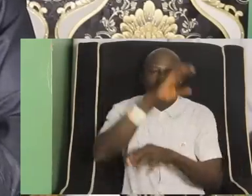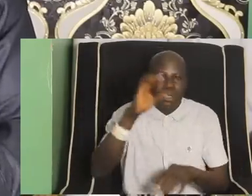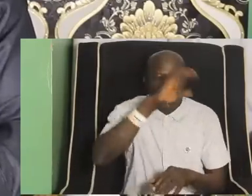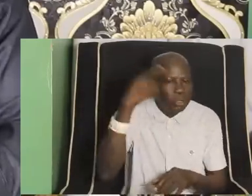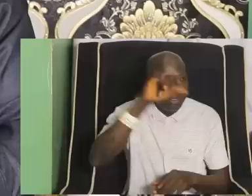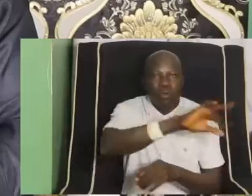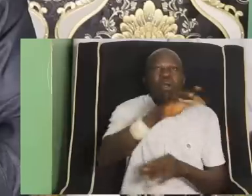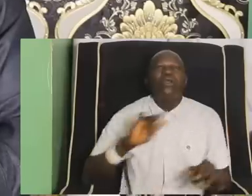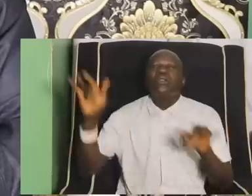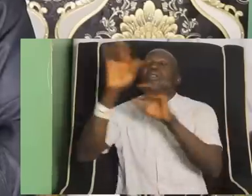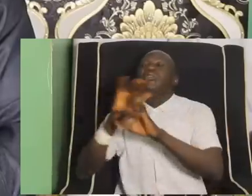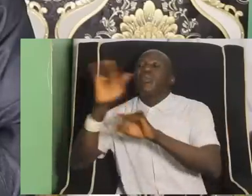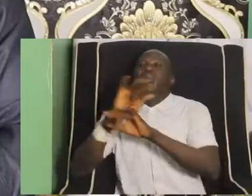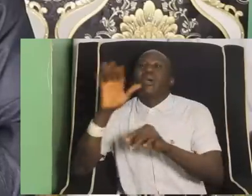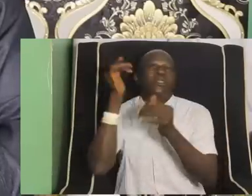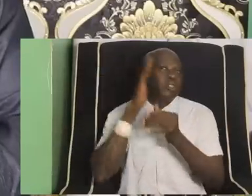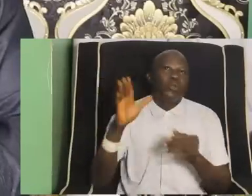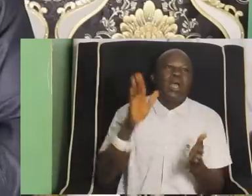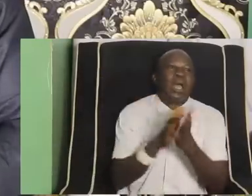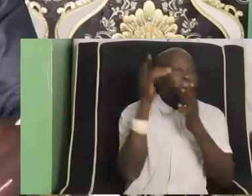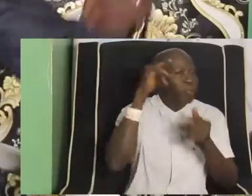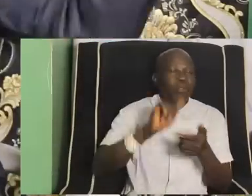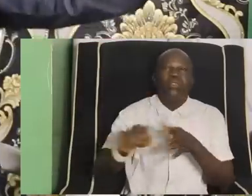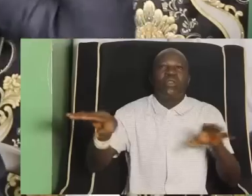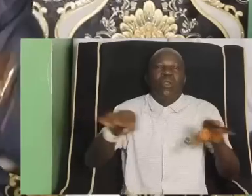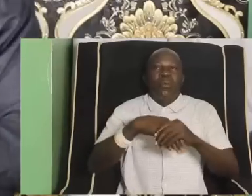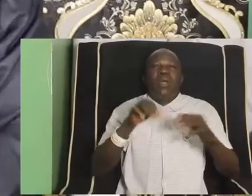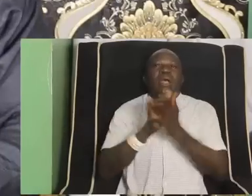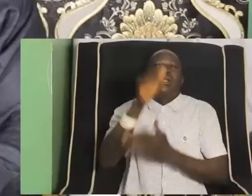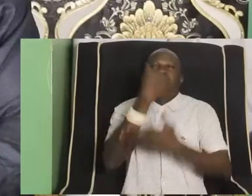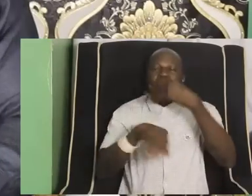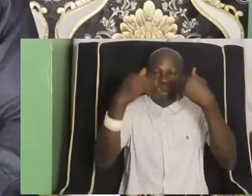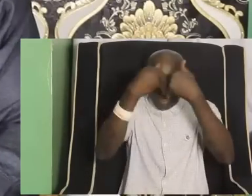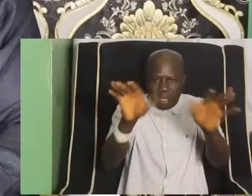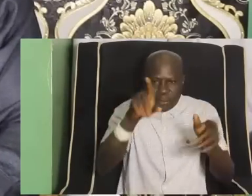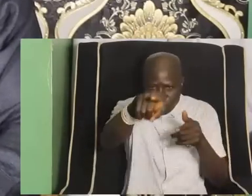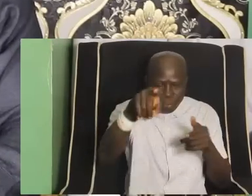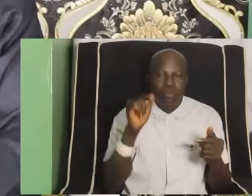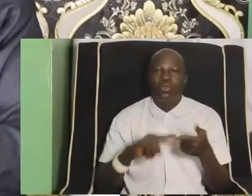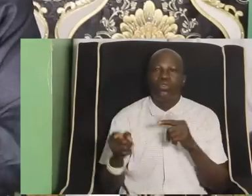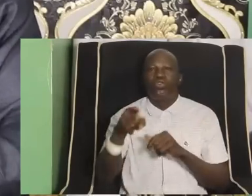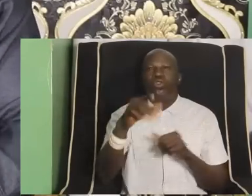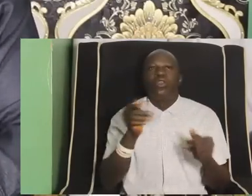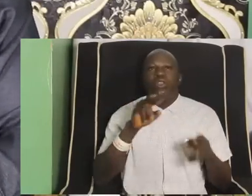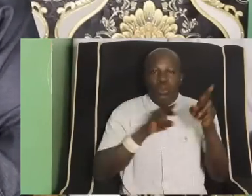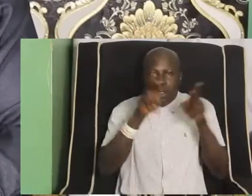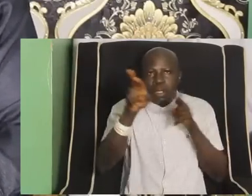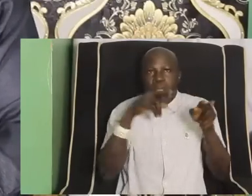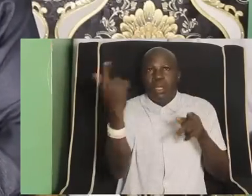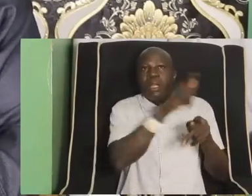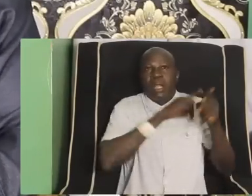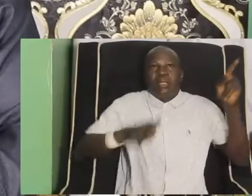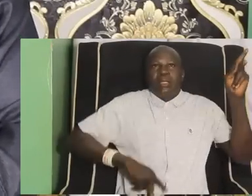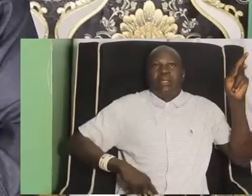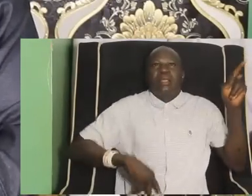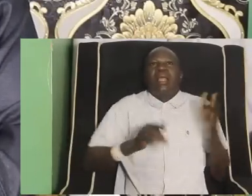your goodness will be searching for. Your mercy will be asking for your marriage. Olorun you are dying for. The Lord will release it to you. Wa de se bi oba. And you